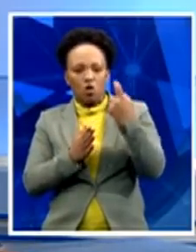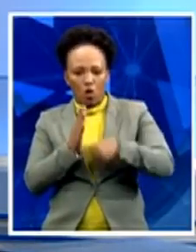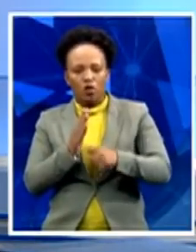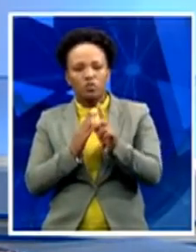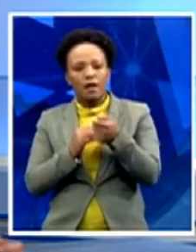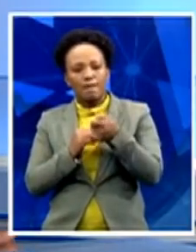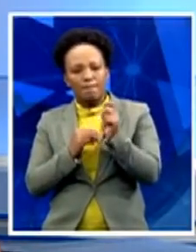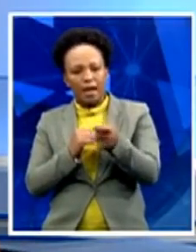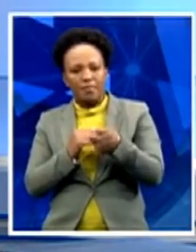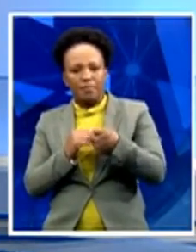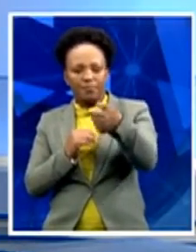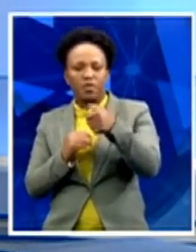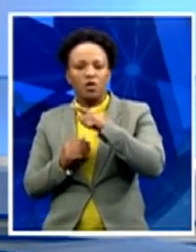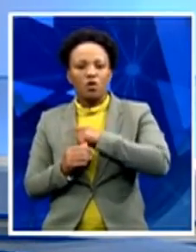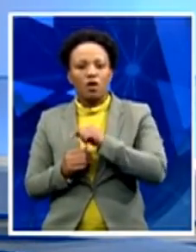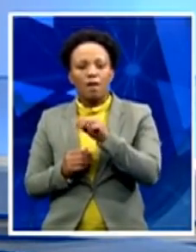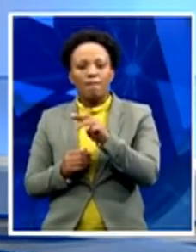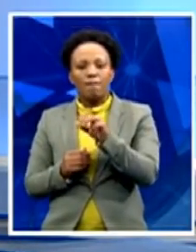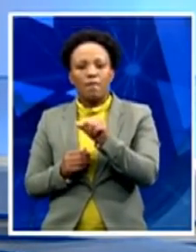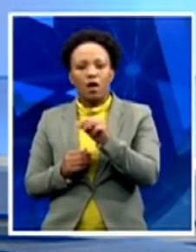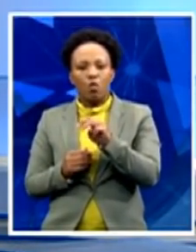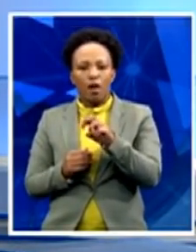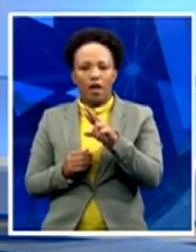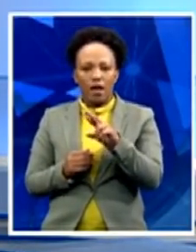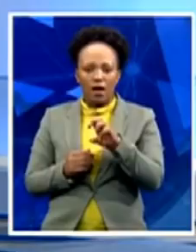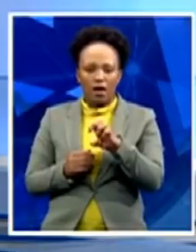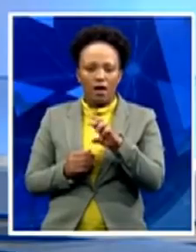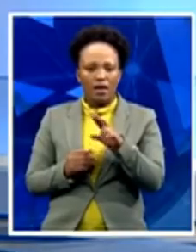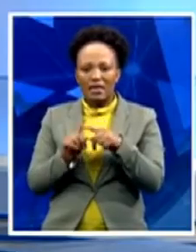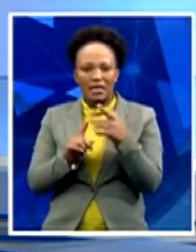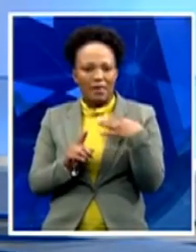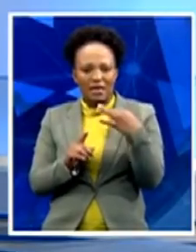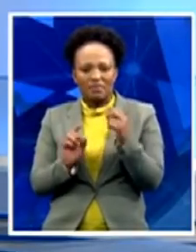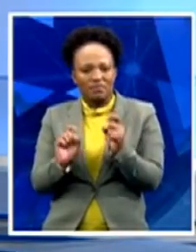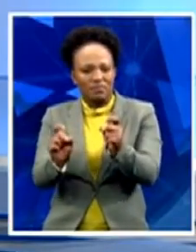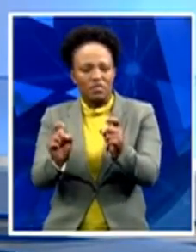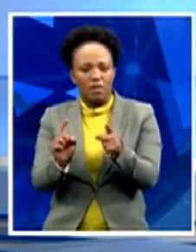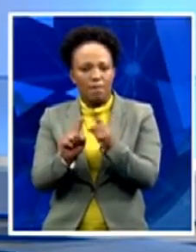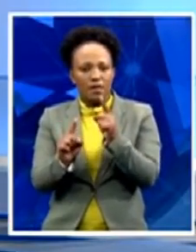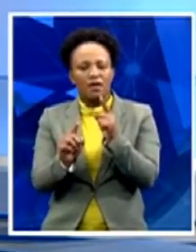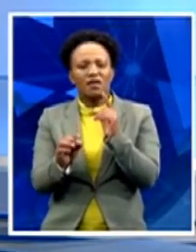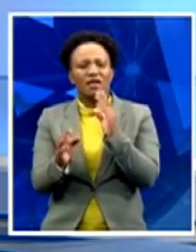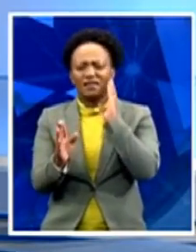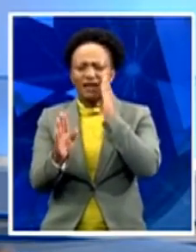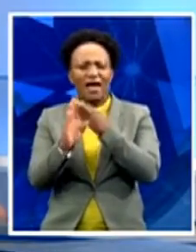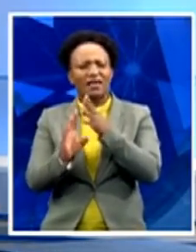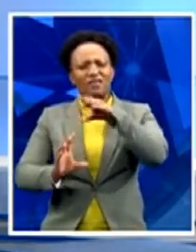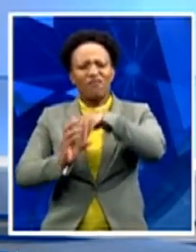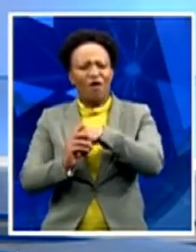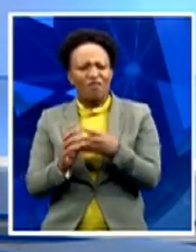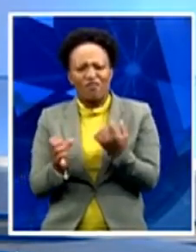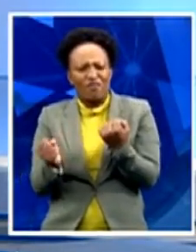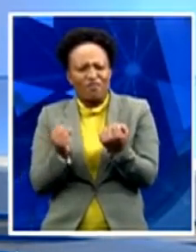Mawere's application is not urgent and that he doesn't have a direct interest in the current case of the SG. Mr. Mawere lodged